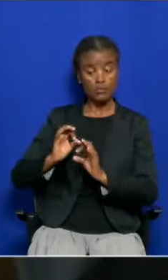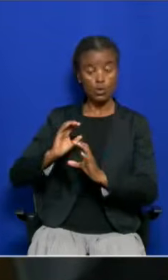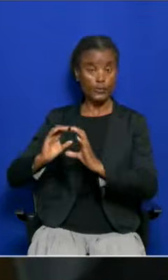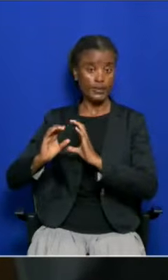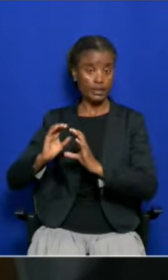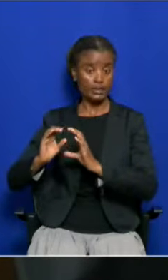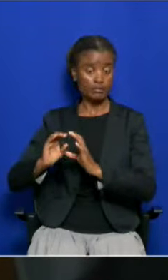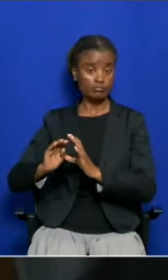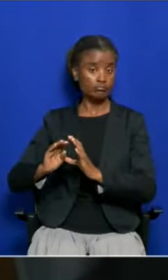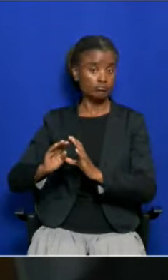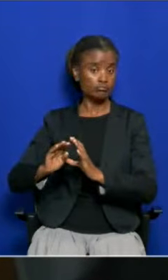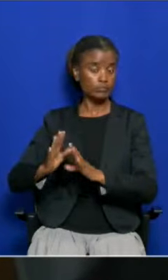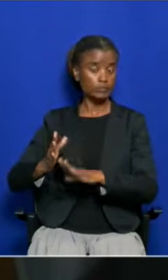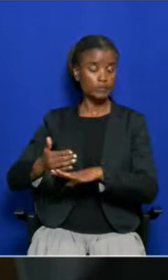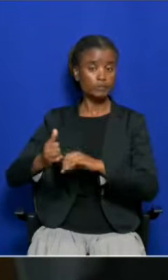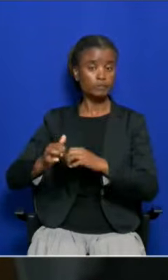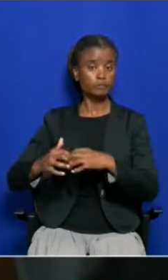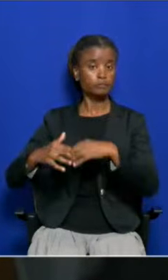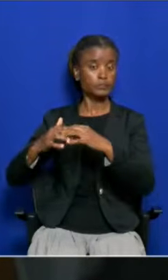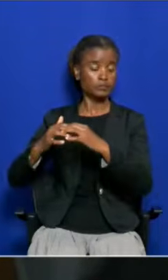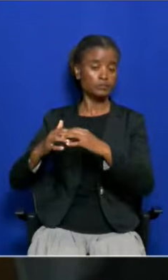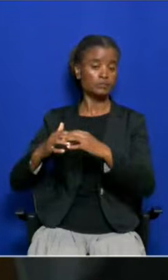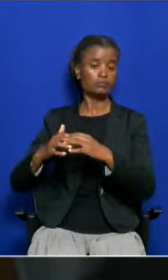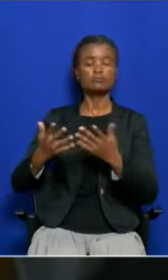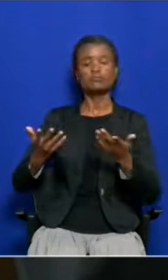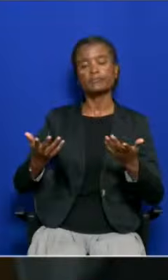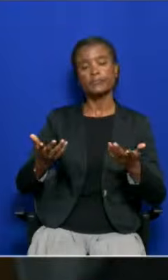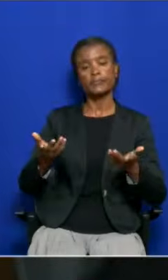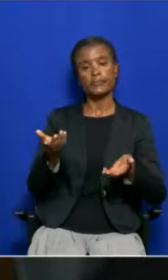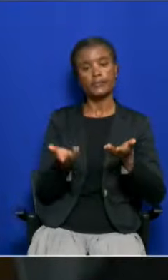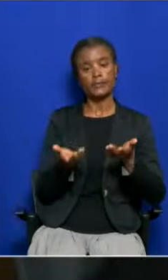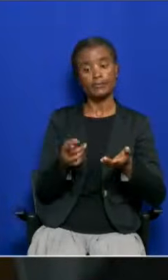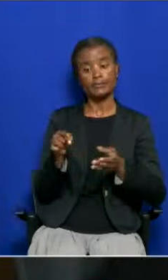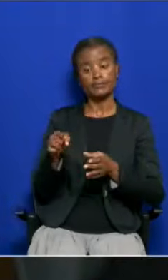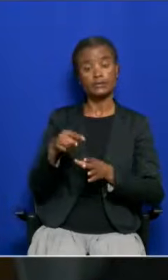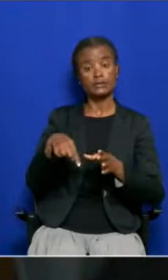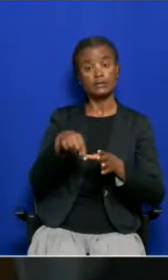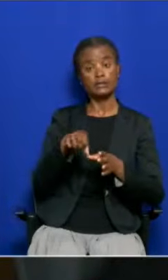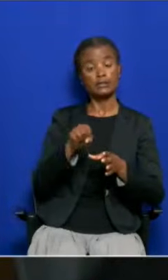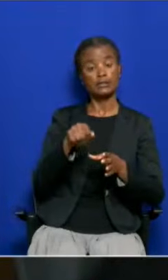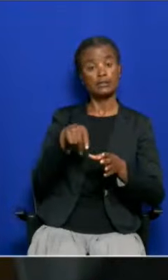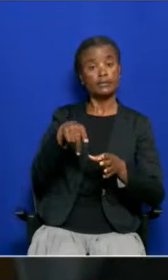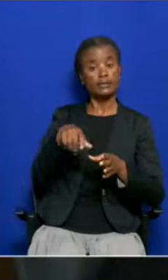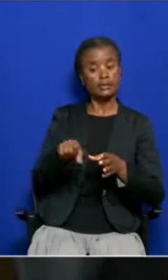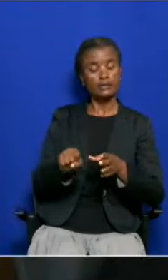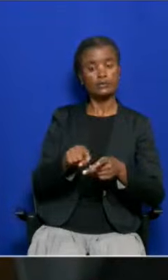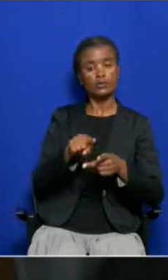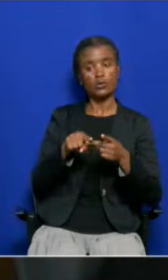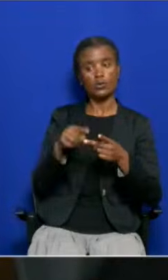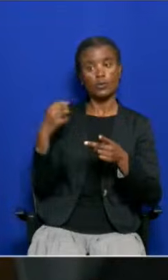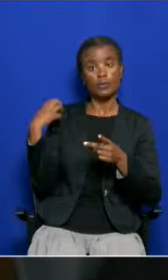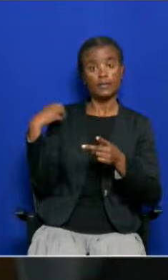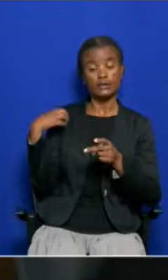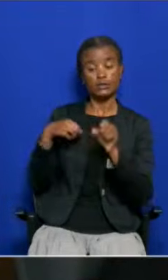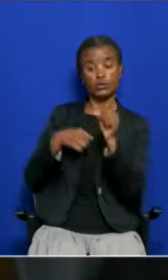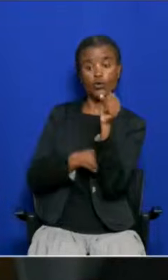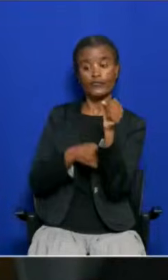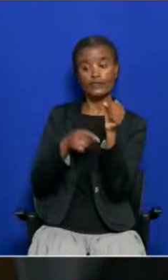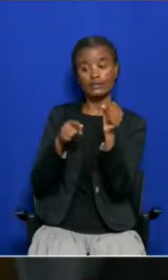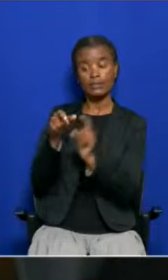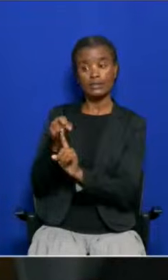So in other words, was someone within SAPS or the ministry designated as a contact person to take